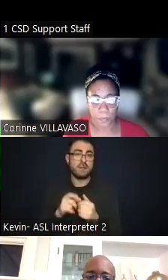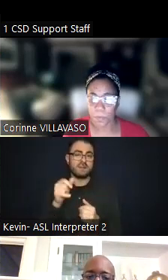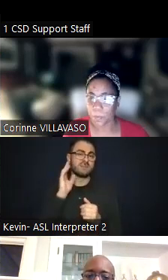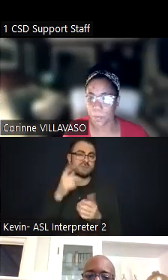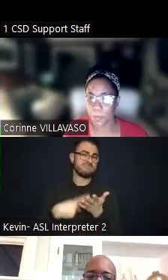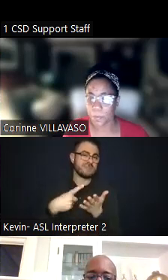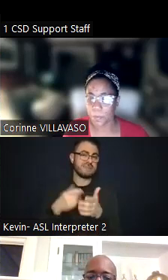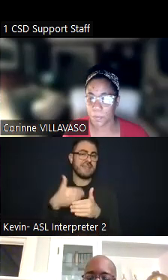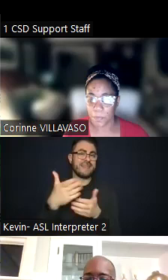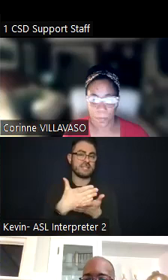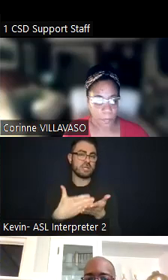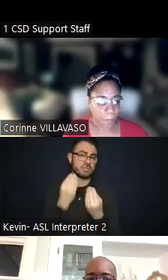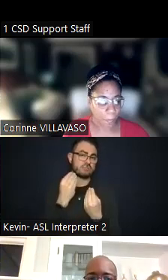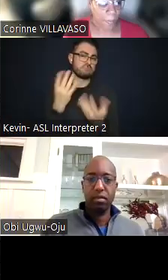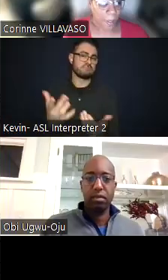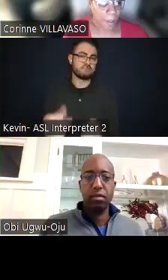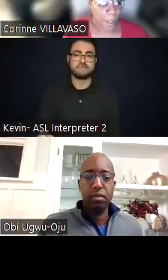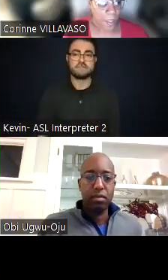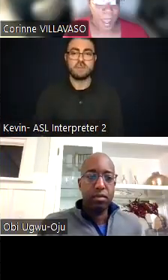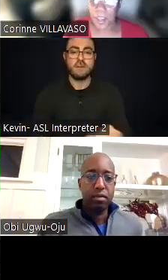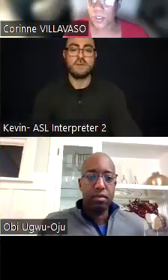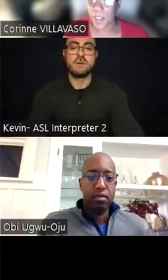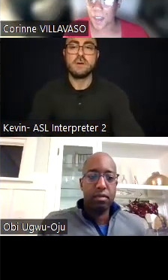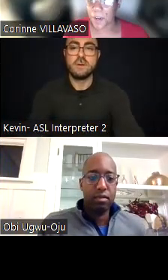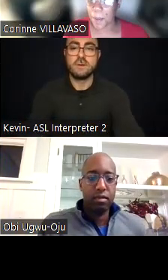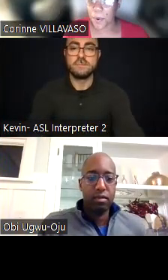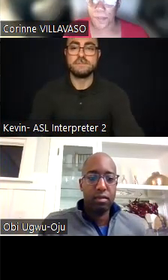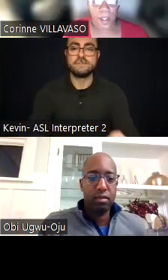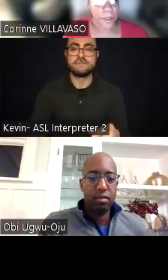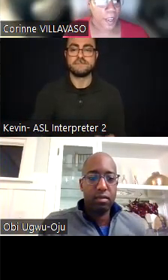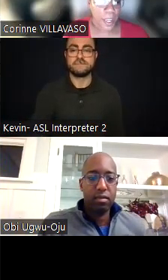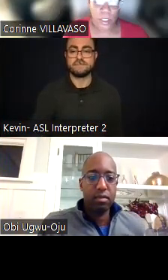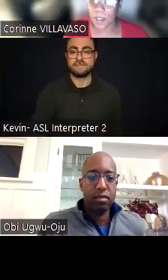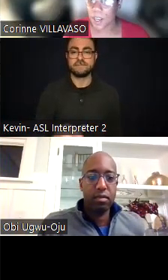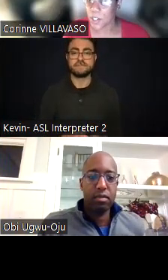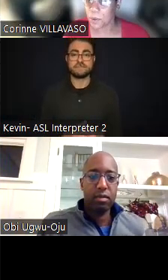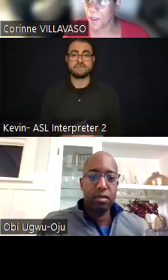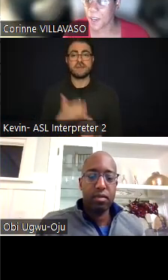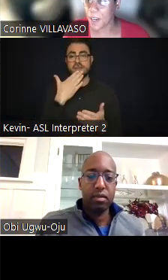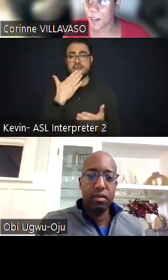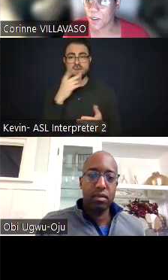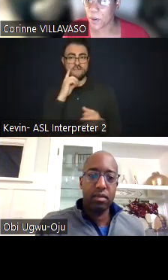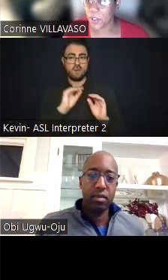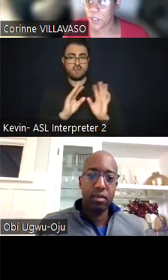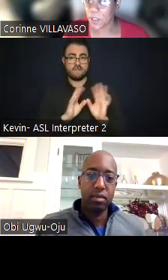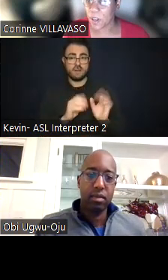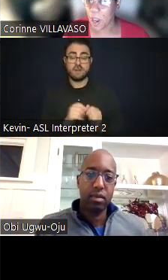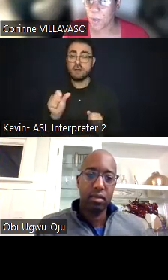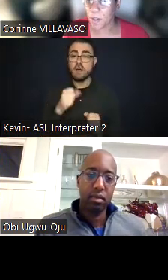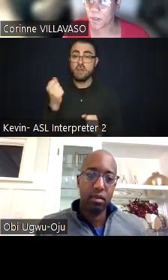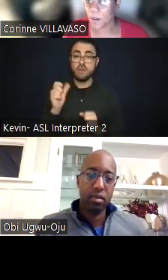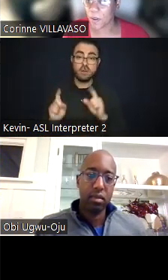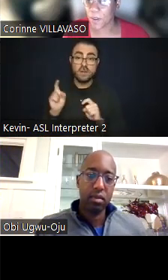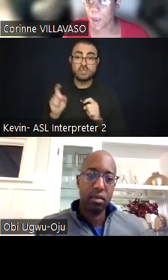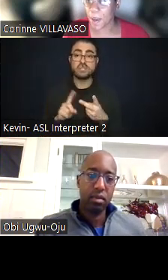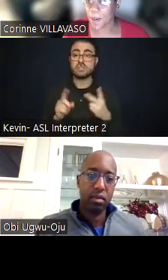Just quick context there. Thank you, staff, for that point of clarification. Do we have any other questions,